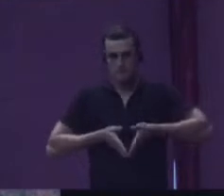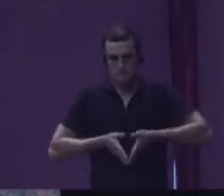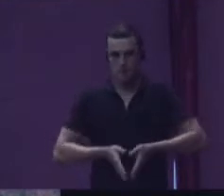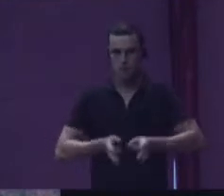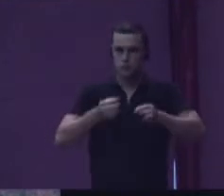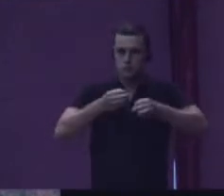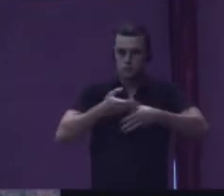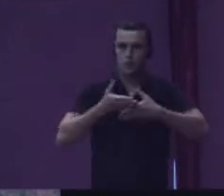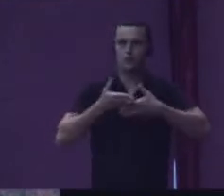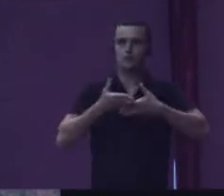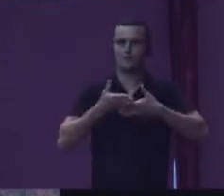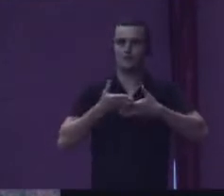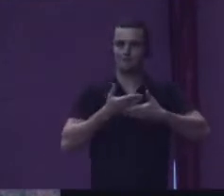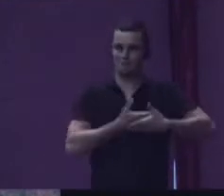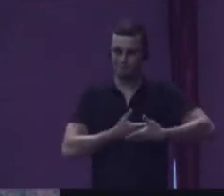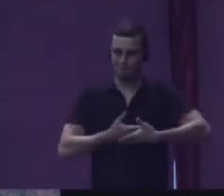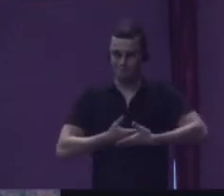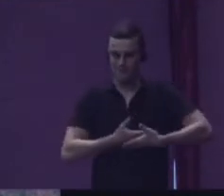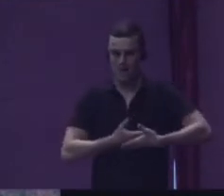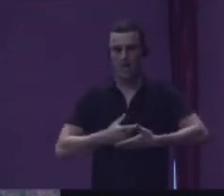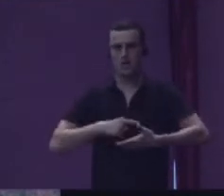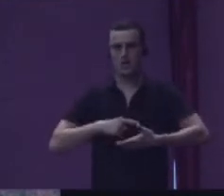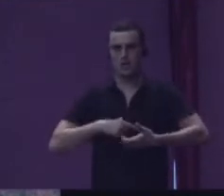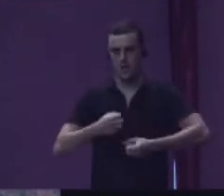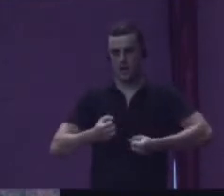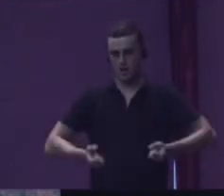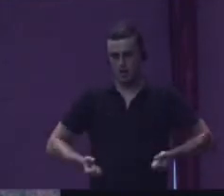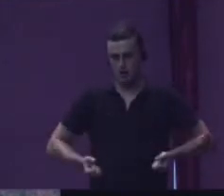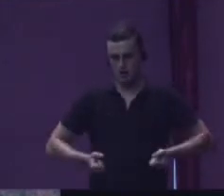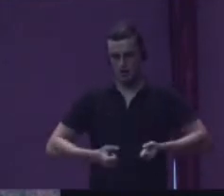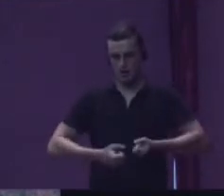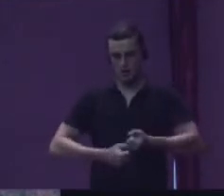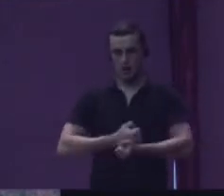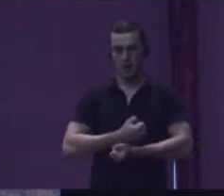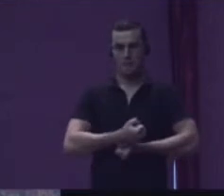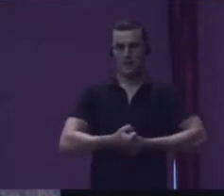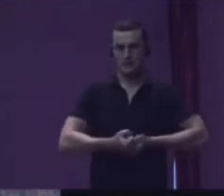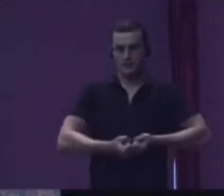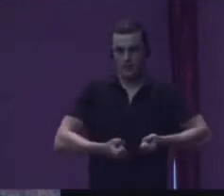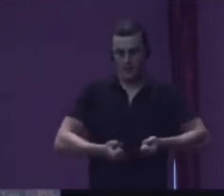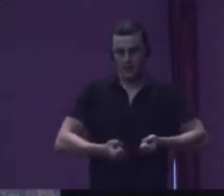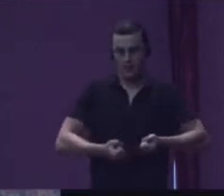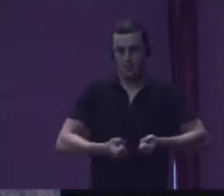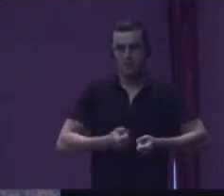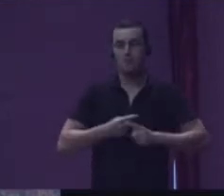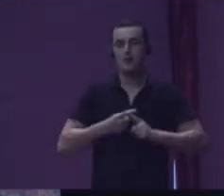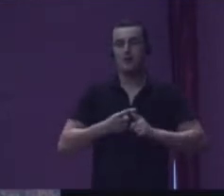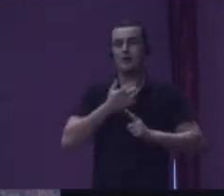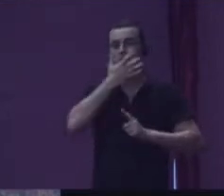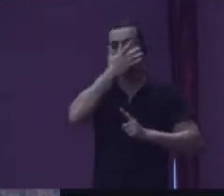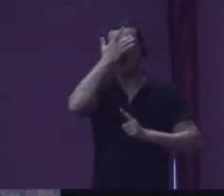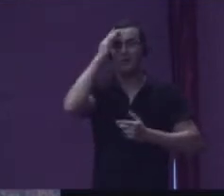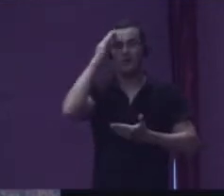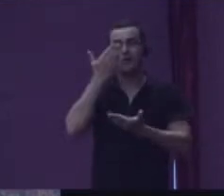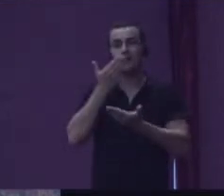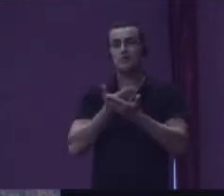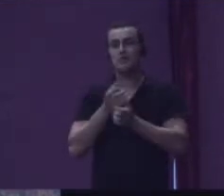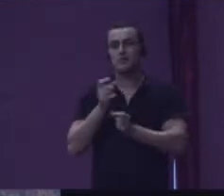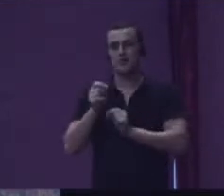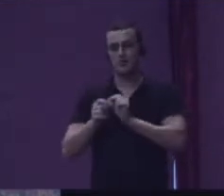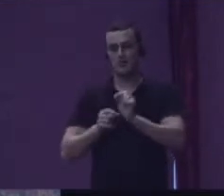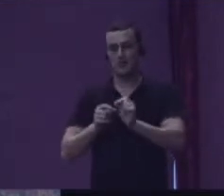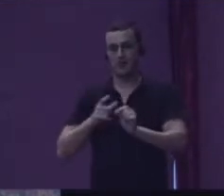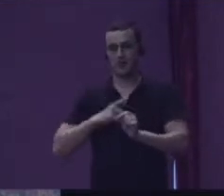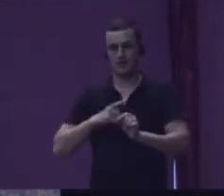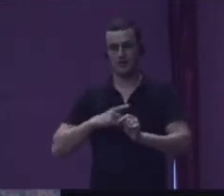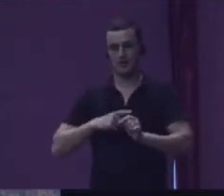that the bones in the uterus and the pelvis open when the baby comes out, so you have to have a